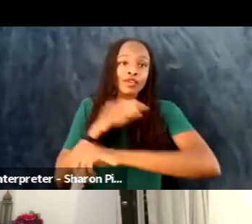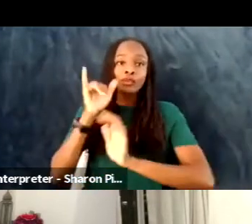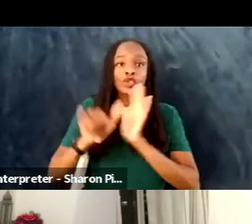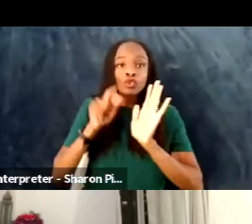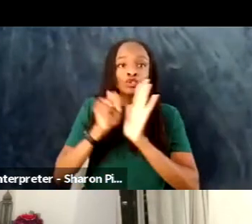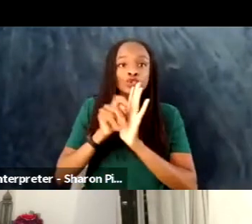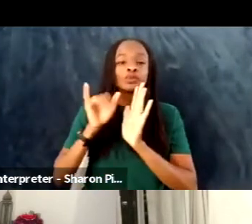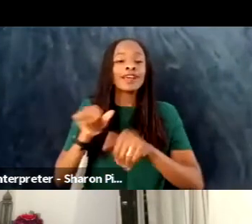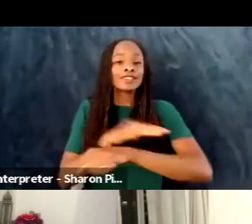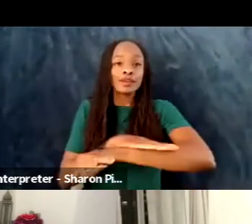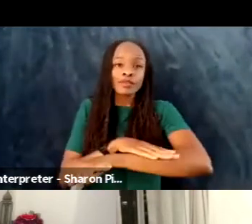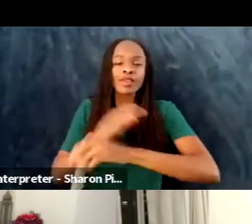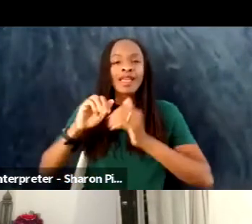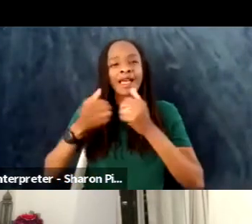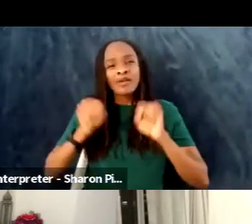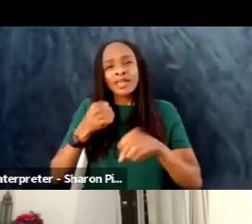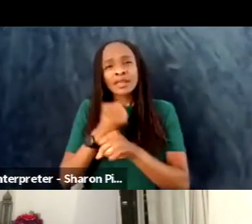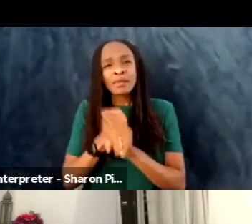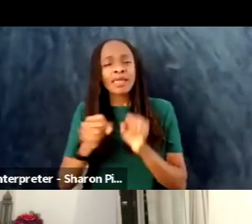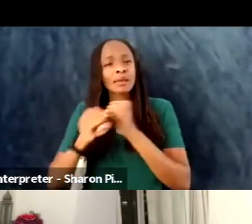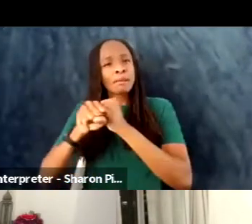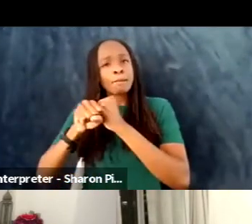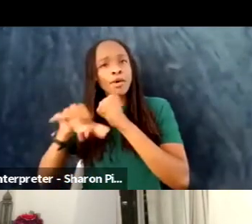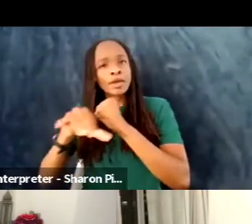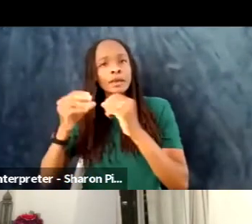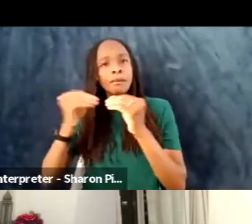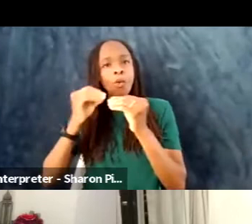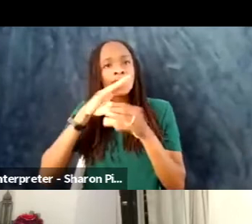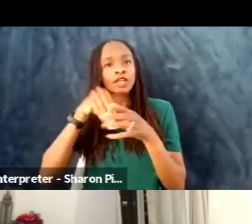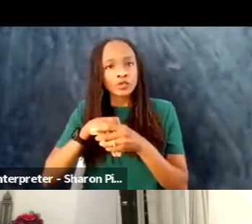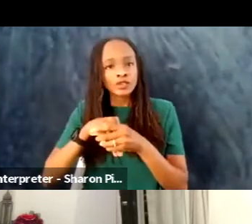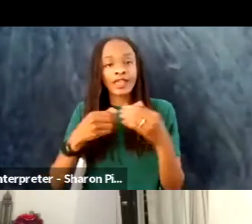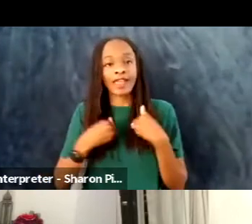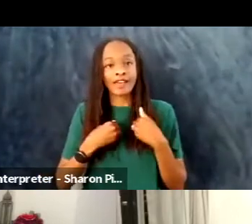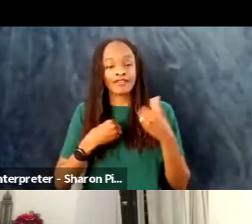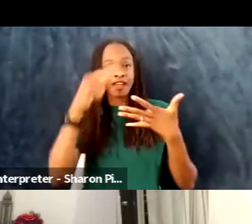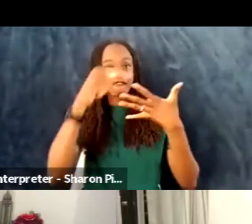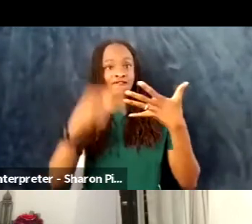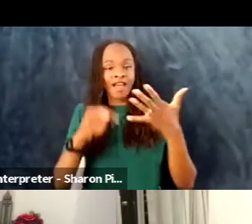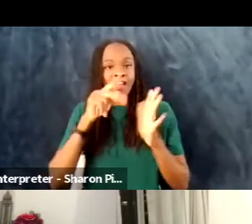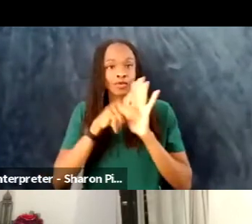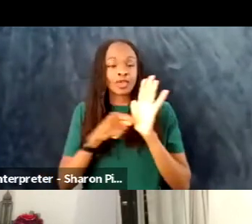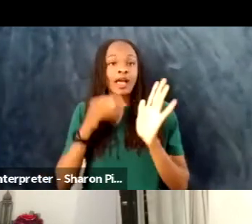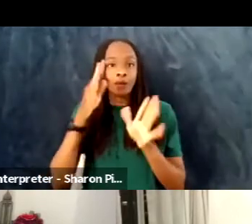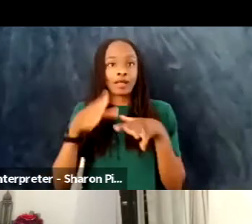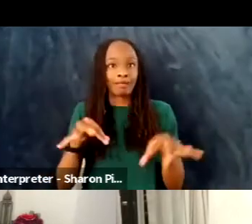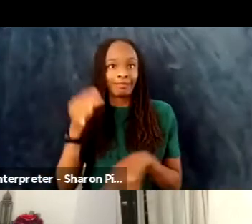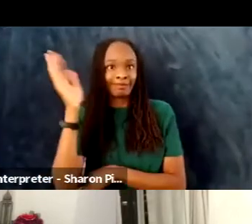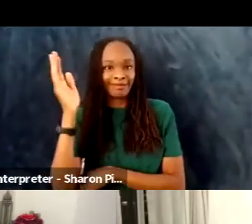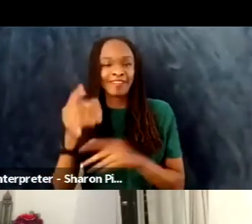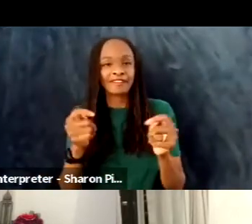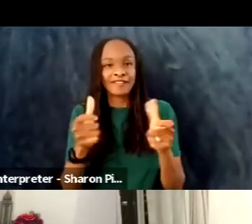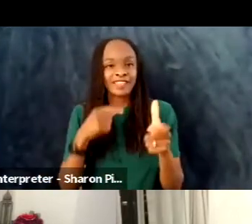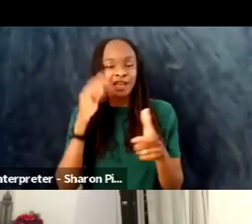how can we make marketing more inclusive? So we have these 5 principles, and I'll go fast, but I'll try and unpack them as